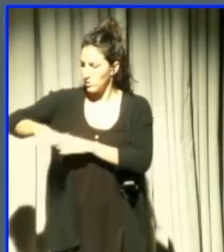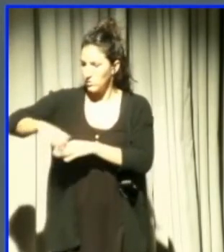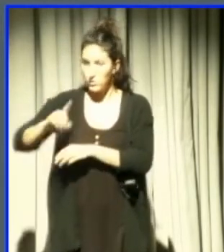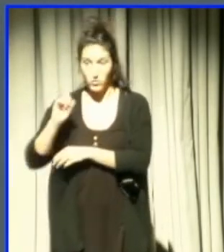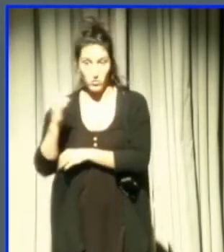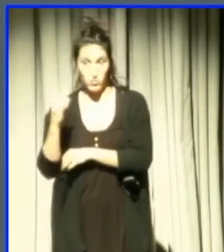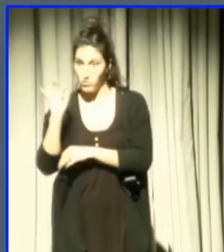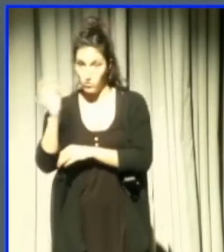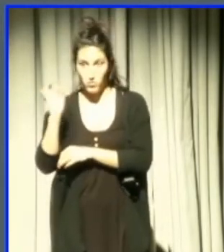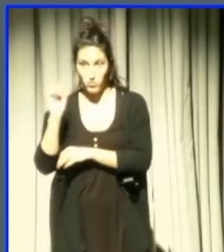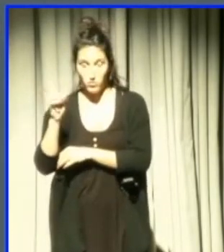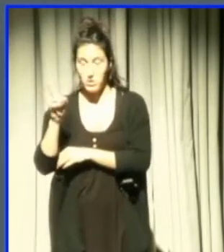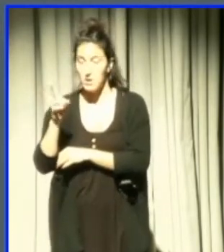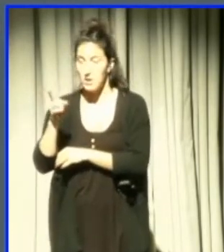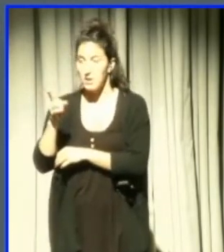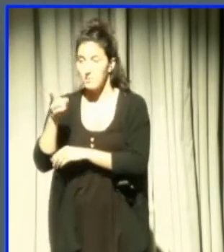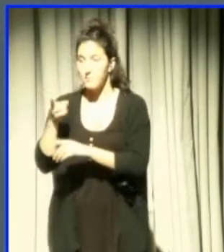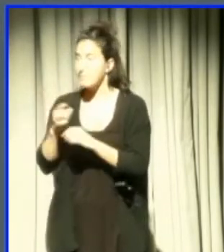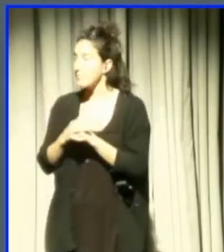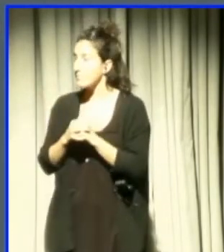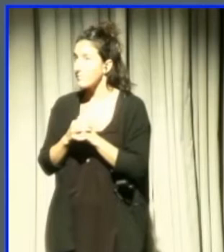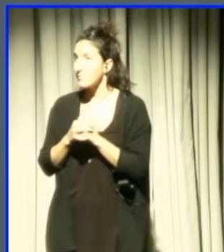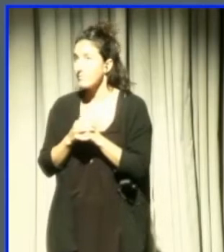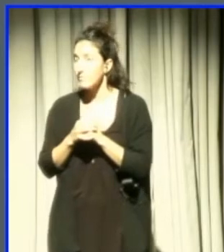slide, that there are a huge number